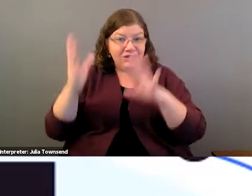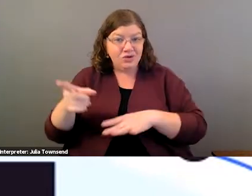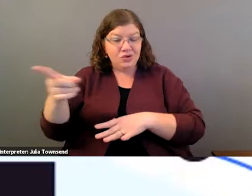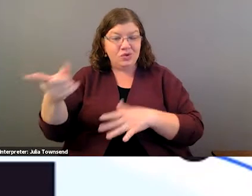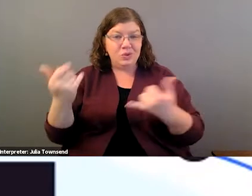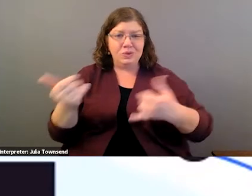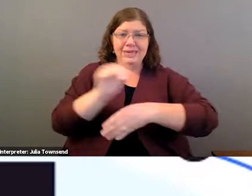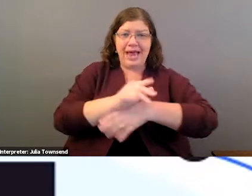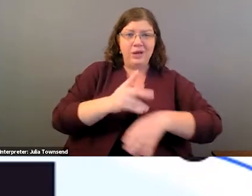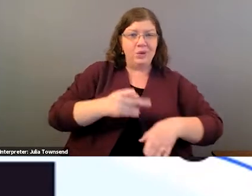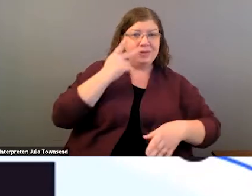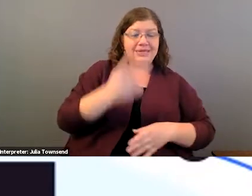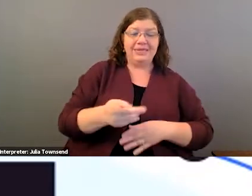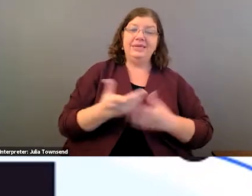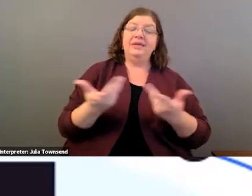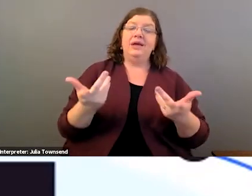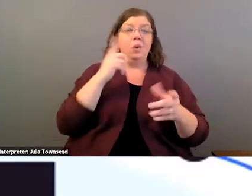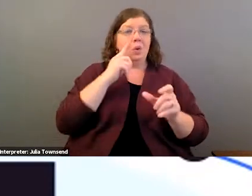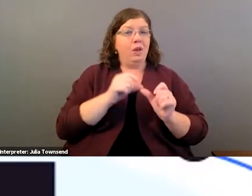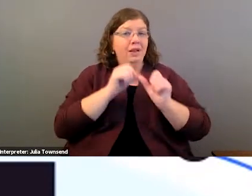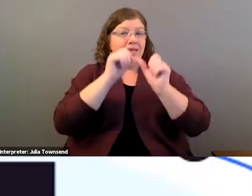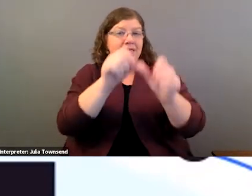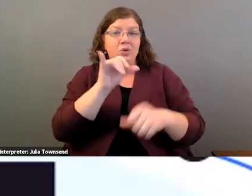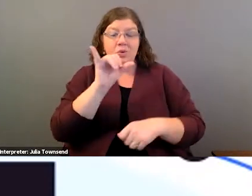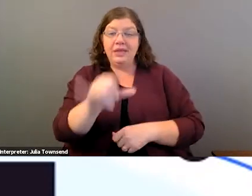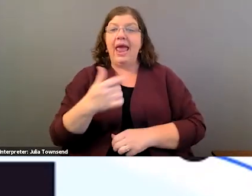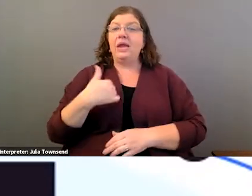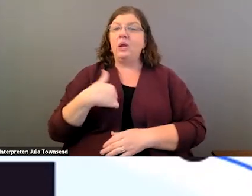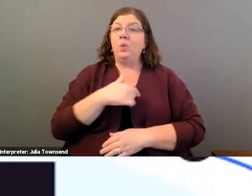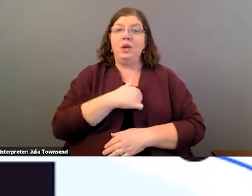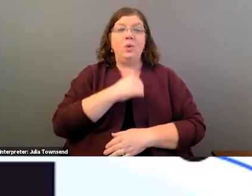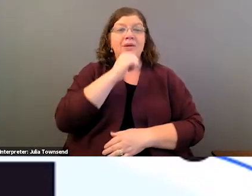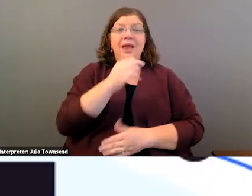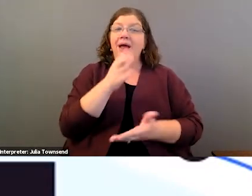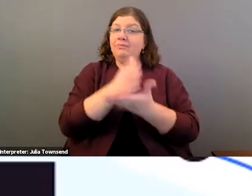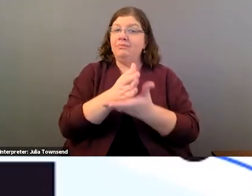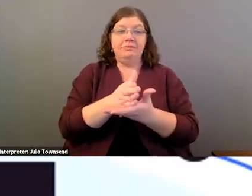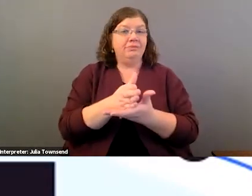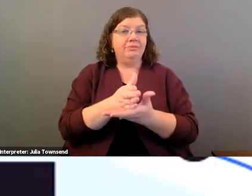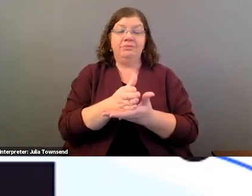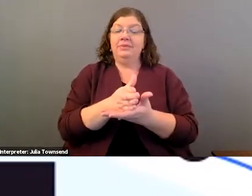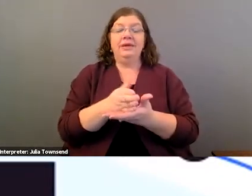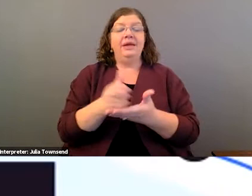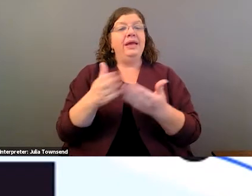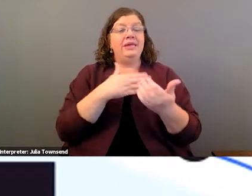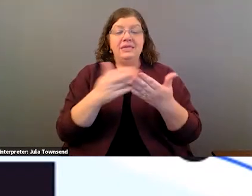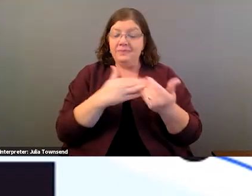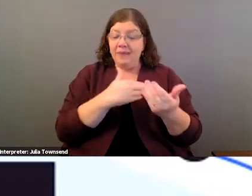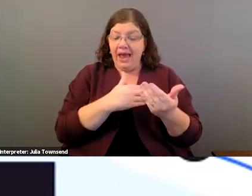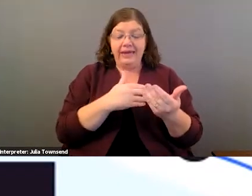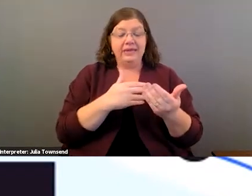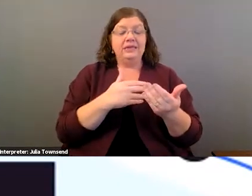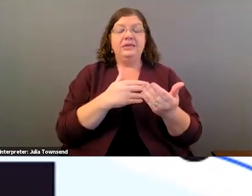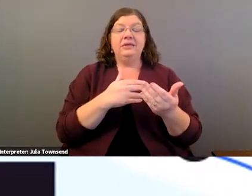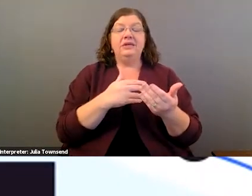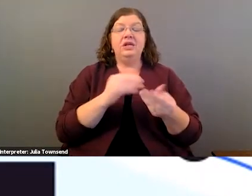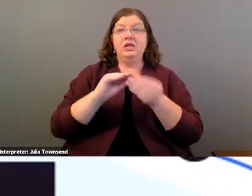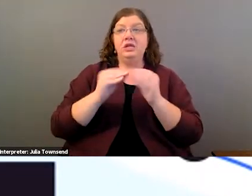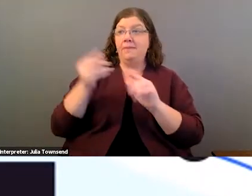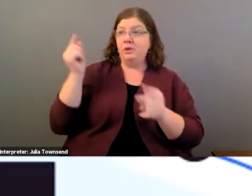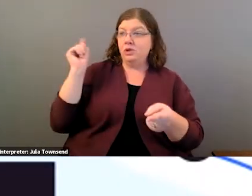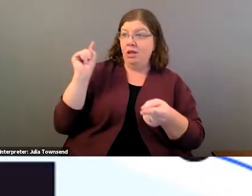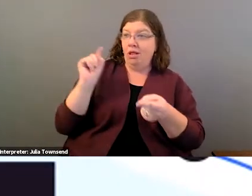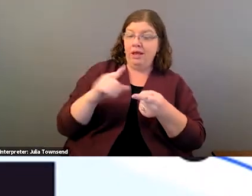tonight. And we will continue that. We are not going to let up, despite the fact that the rates in California